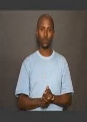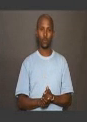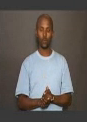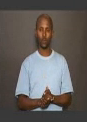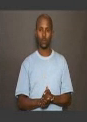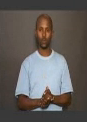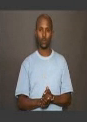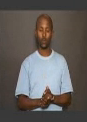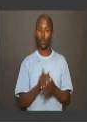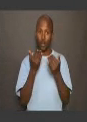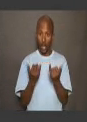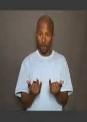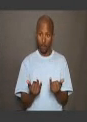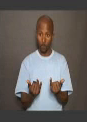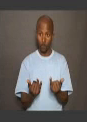equals 2.